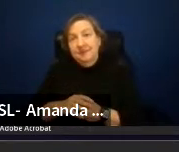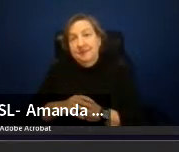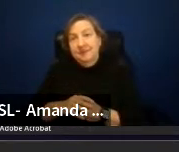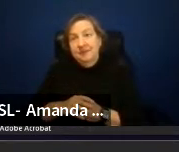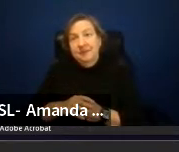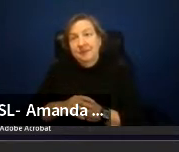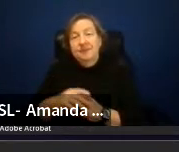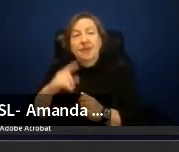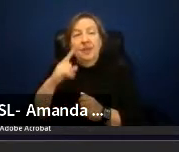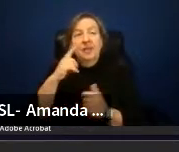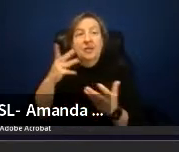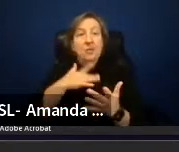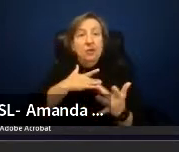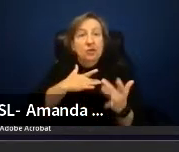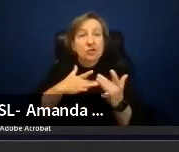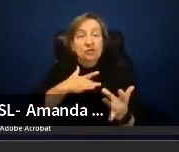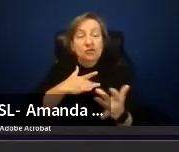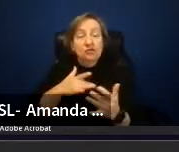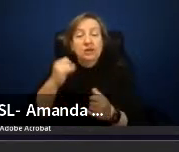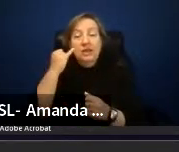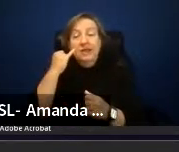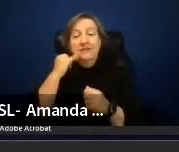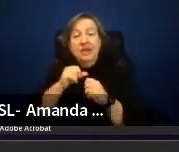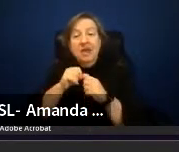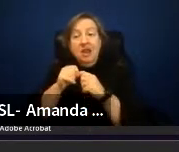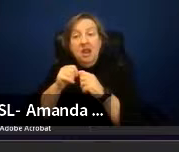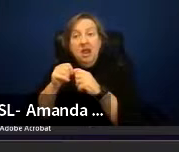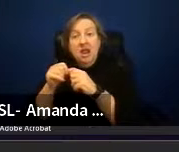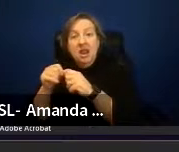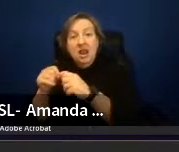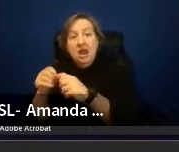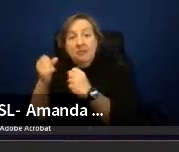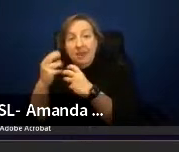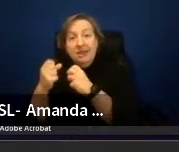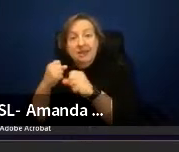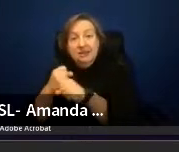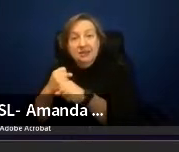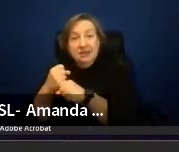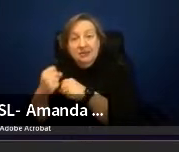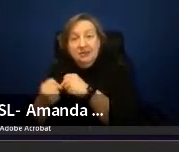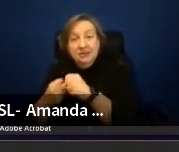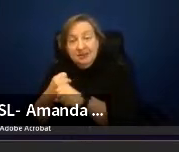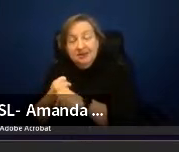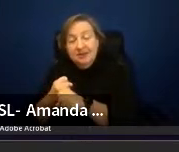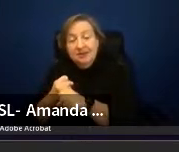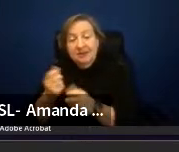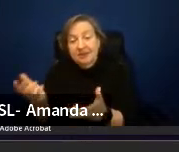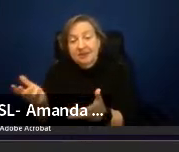I think the concern is if they go on for years. That's good. You know?